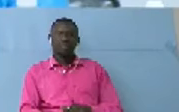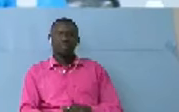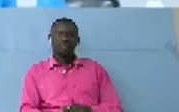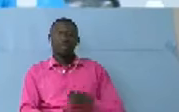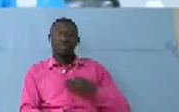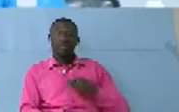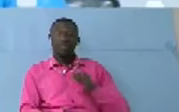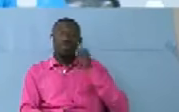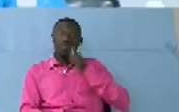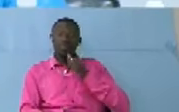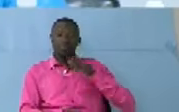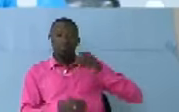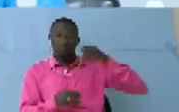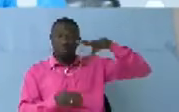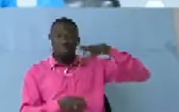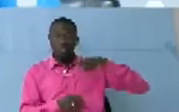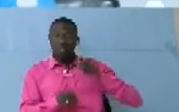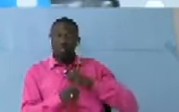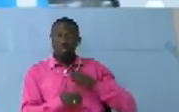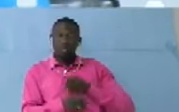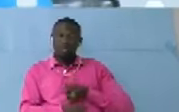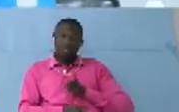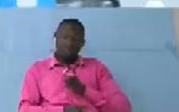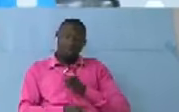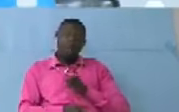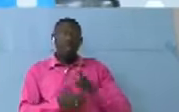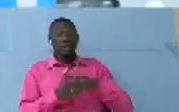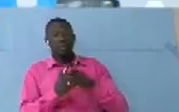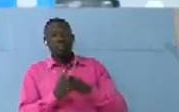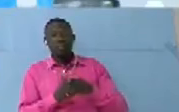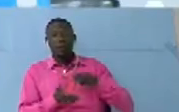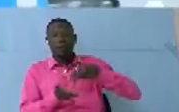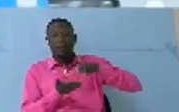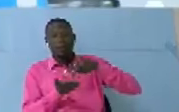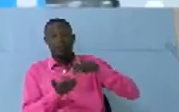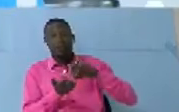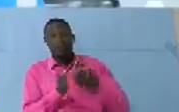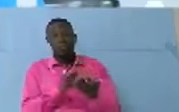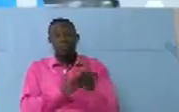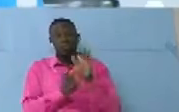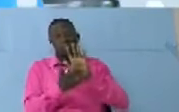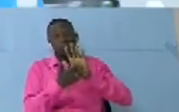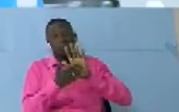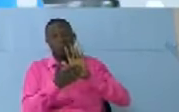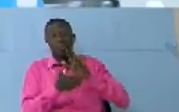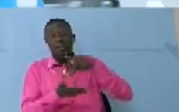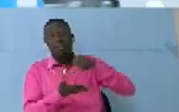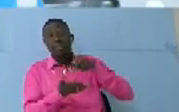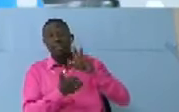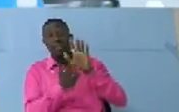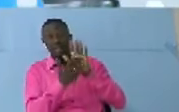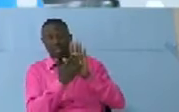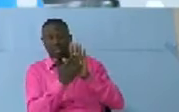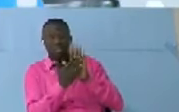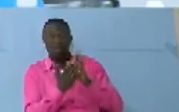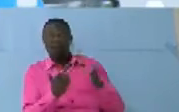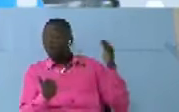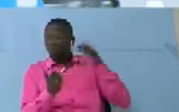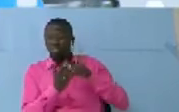they electrocuted me on my private parts as well as on my feet, also my feet, and even